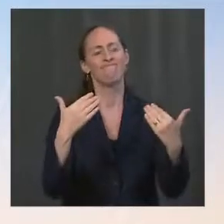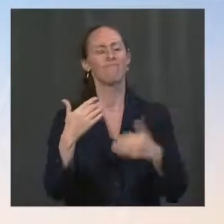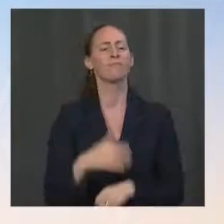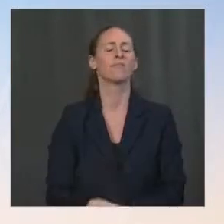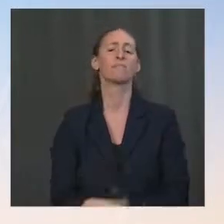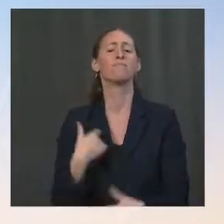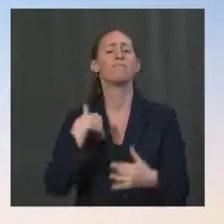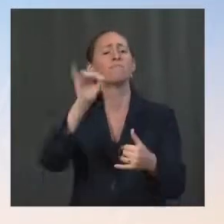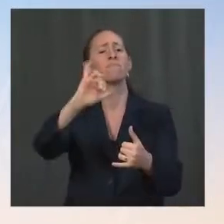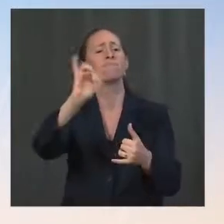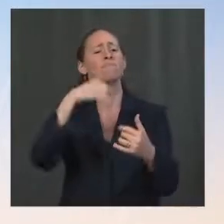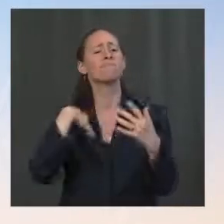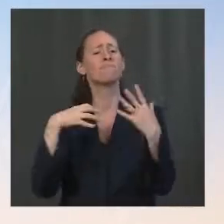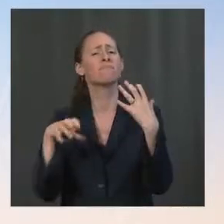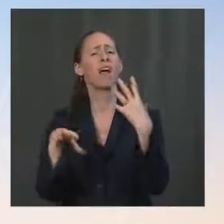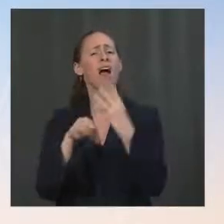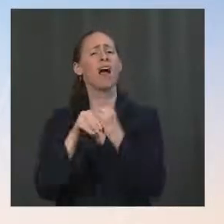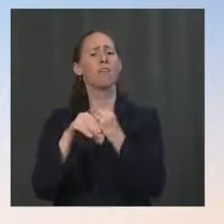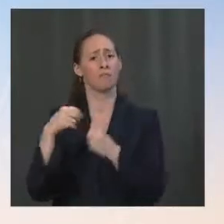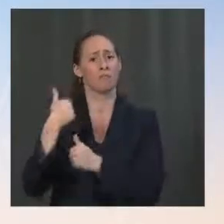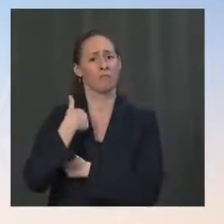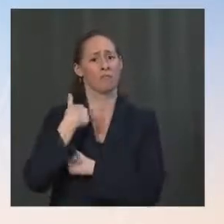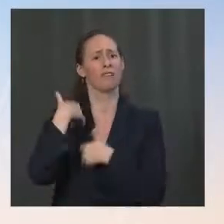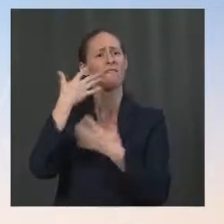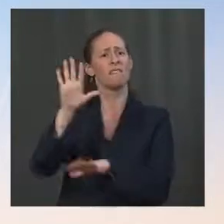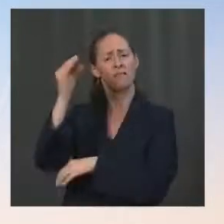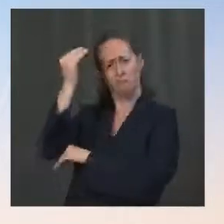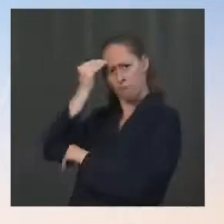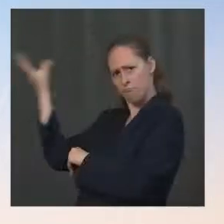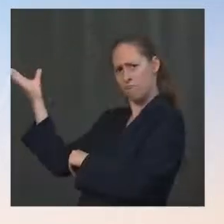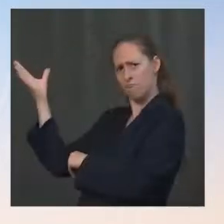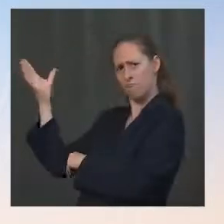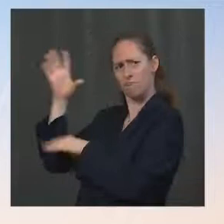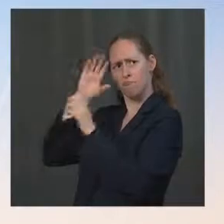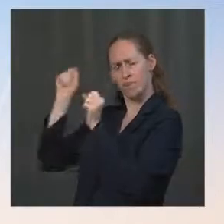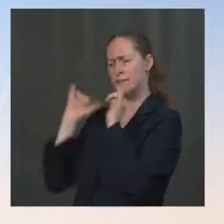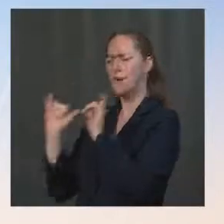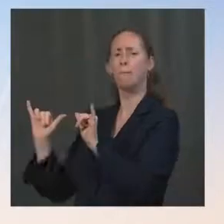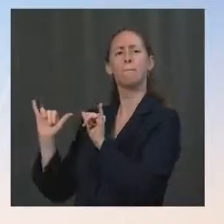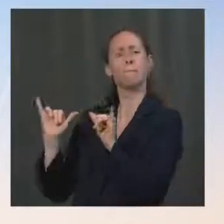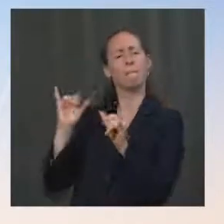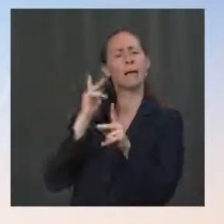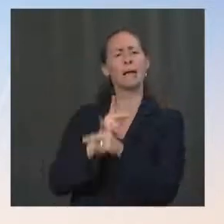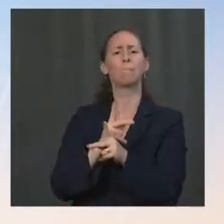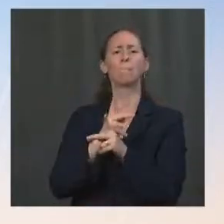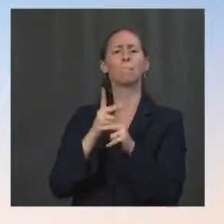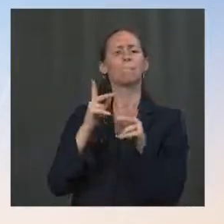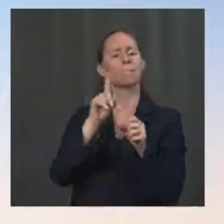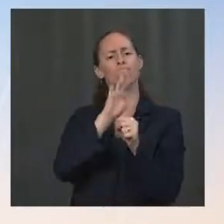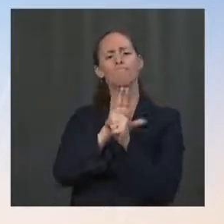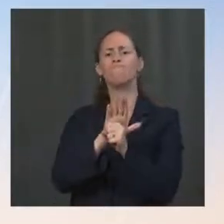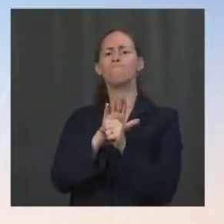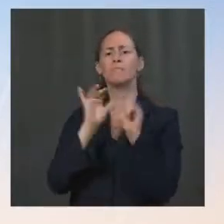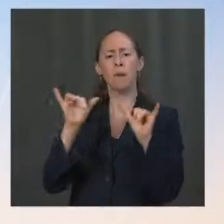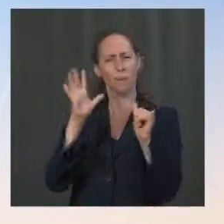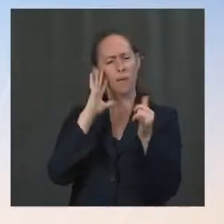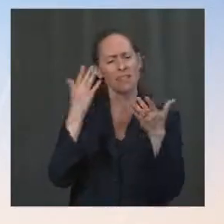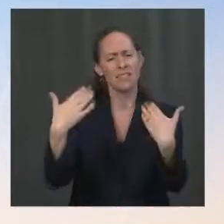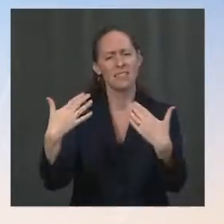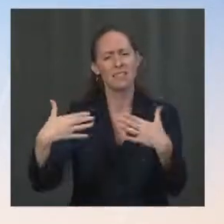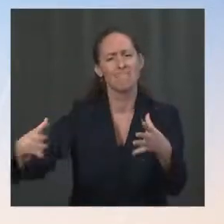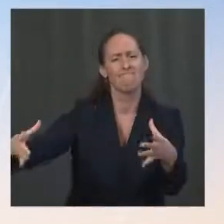military made clear to the president that they are committed to continuing this mission, to saving lives, to evacuating more